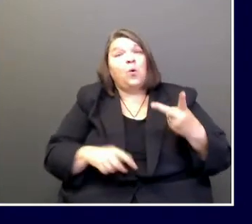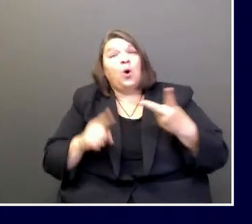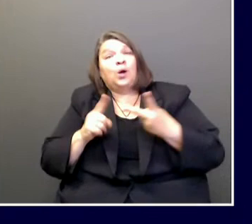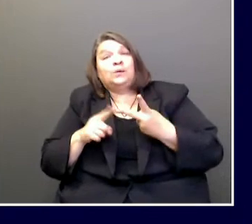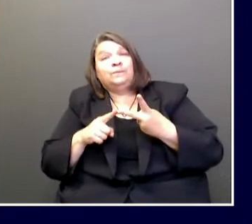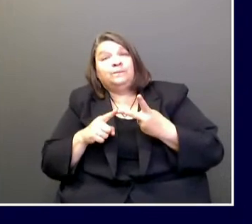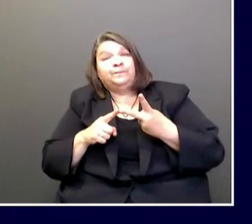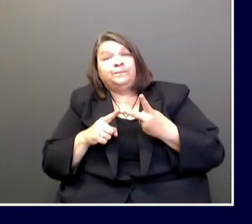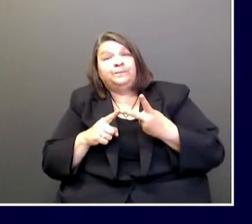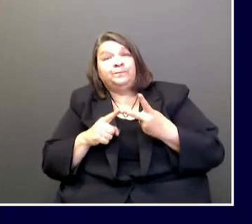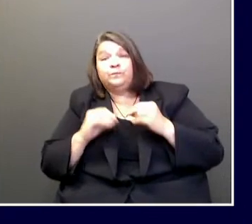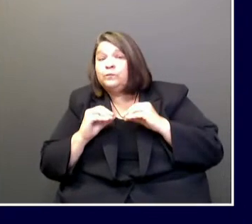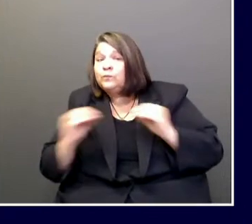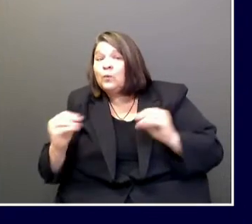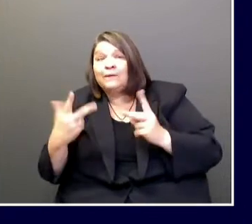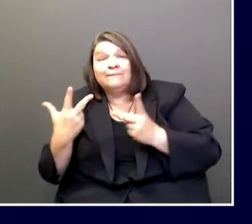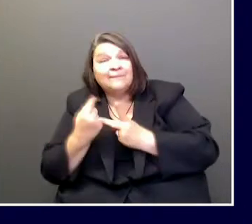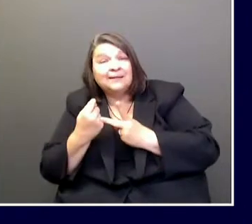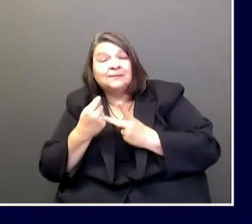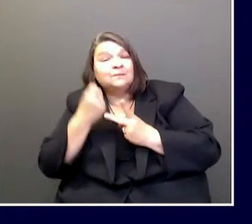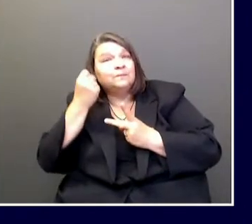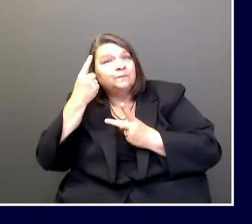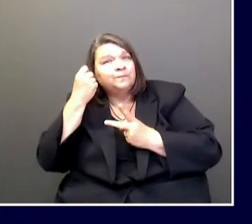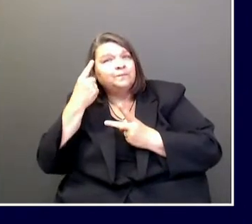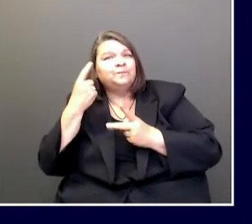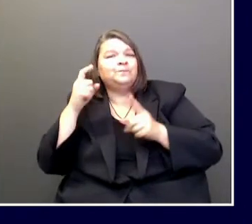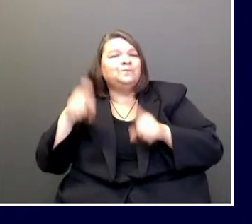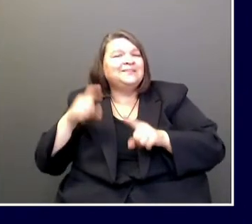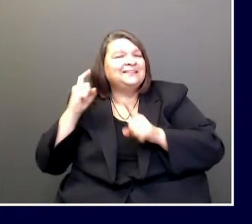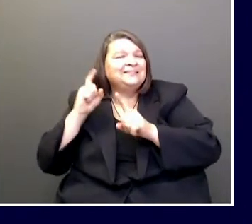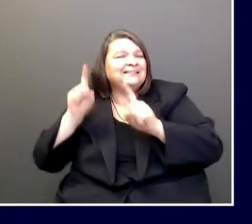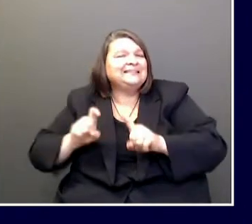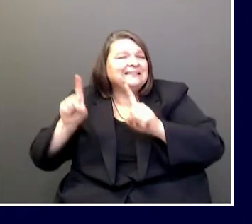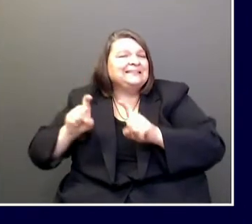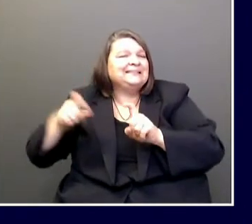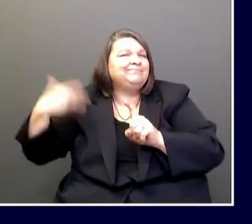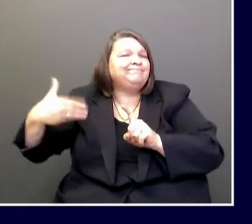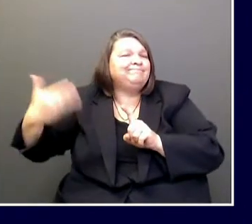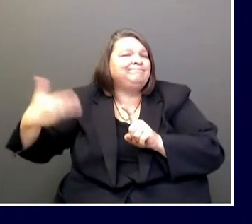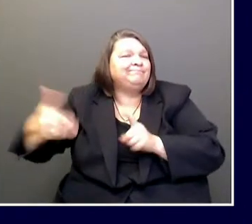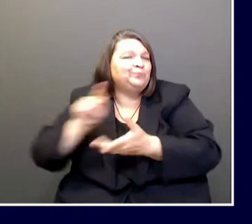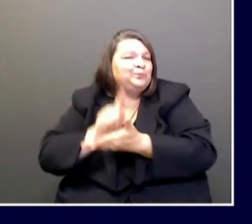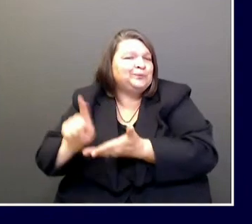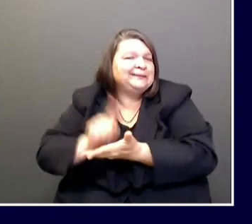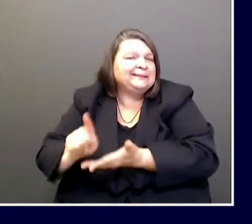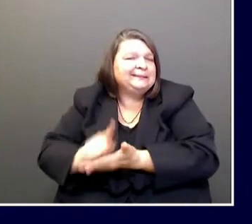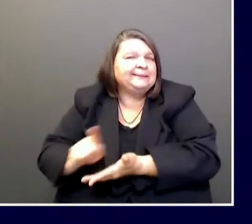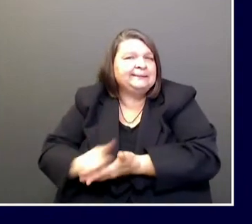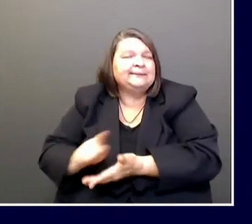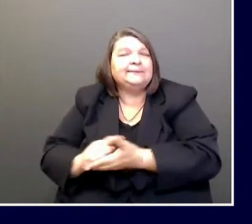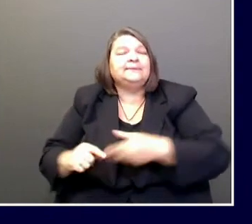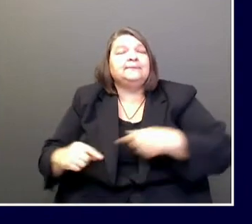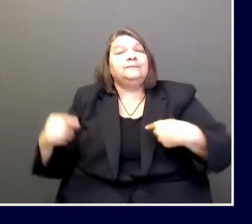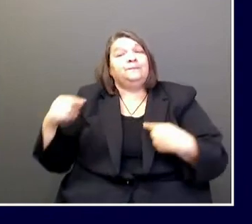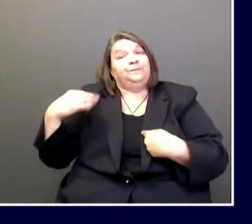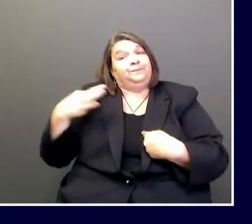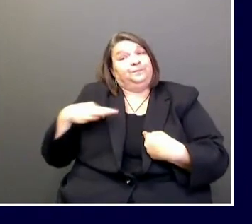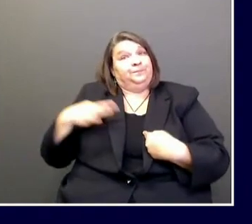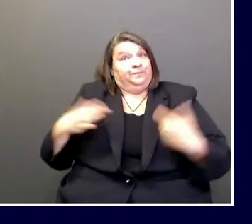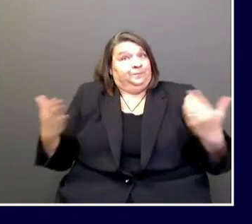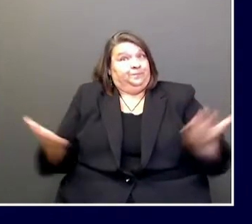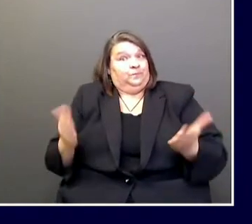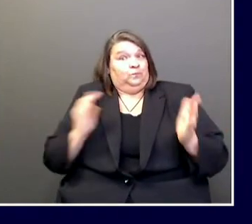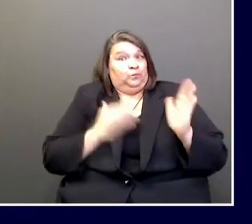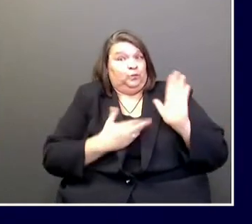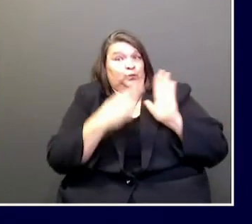that workplaces are safe. I think here in the state of Maine, we do have a rule that says that if